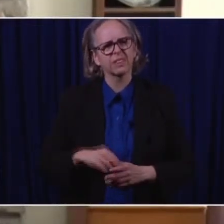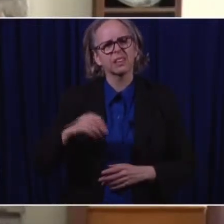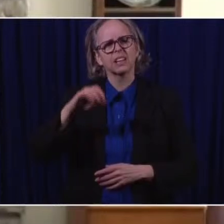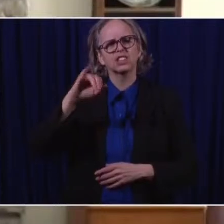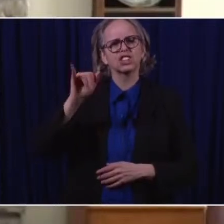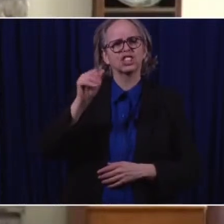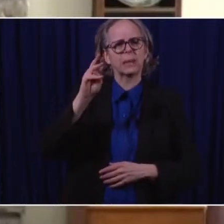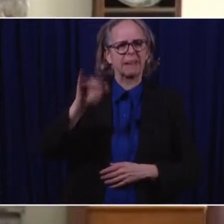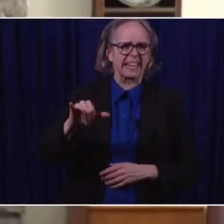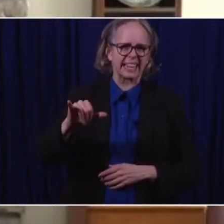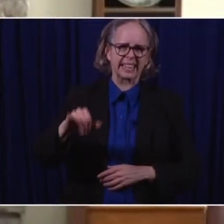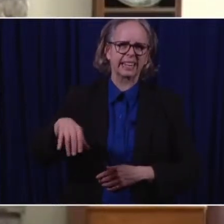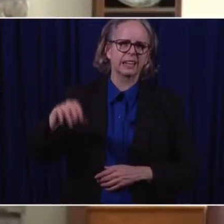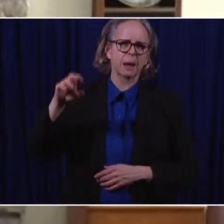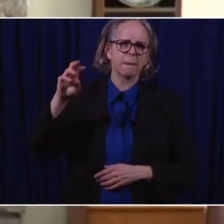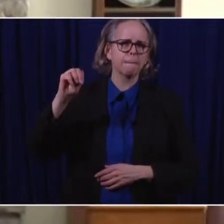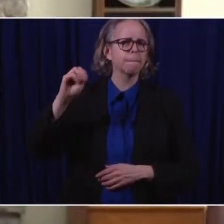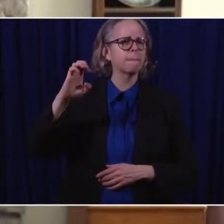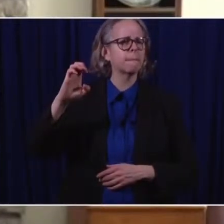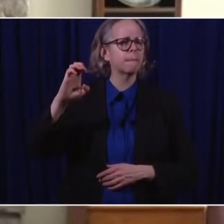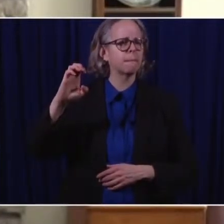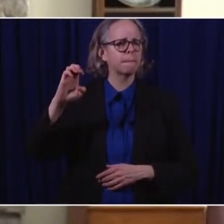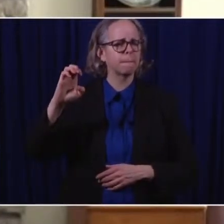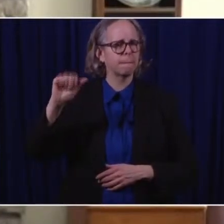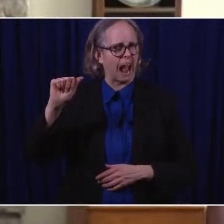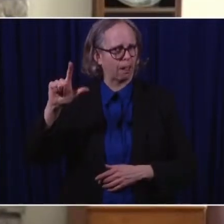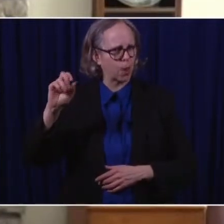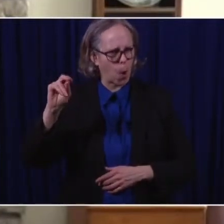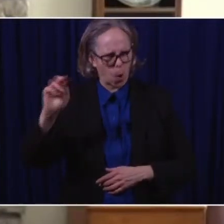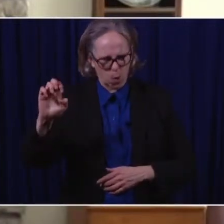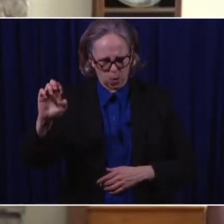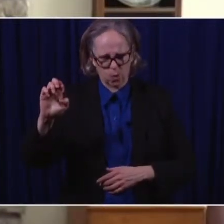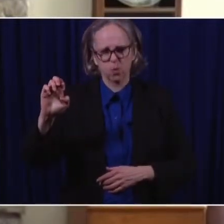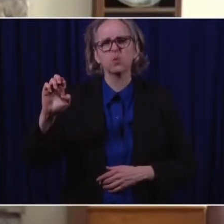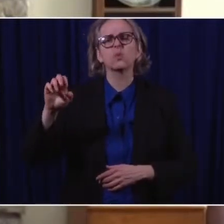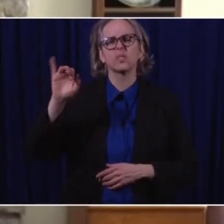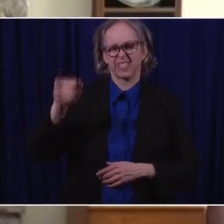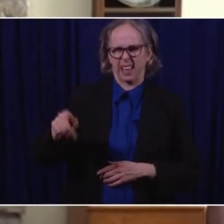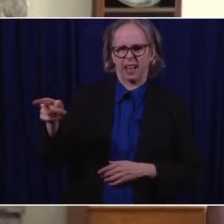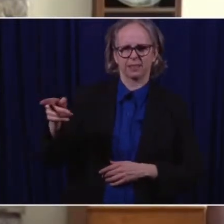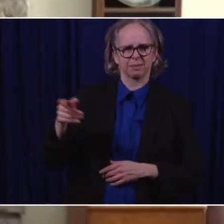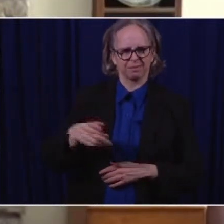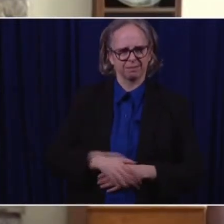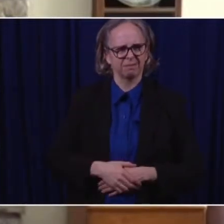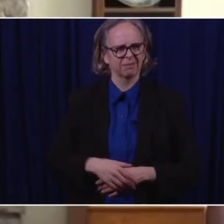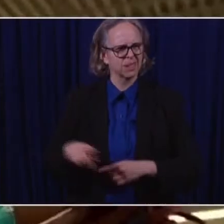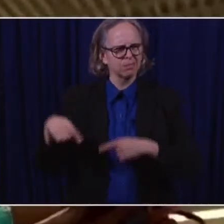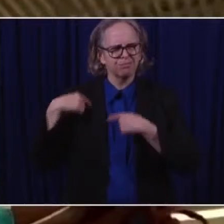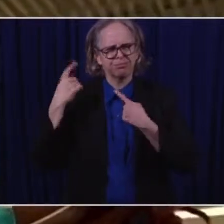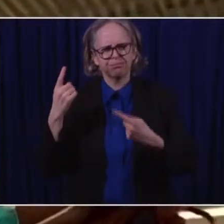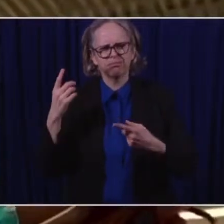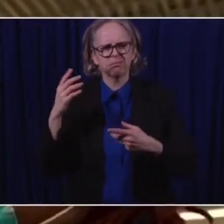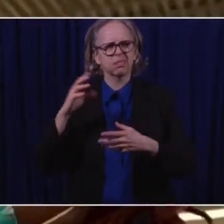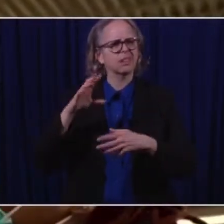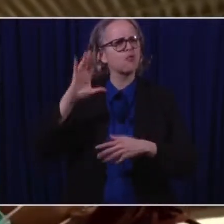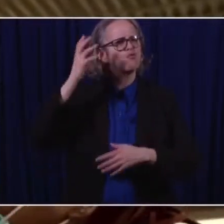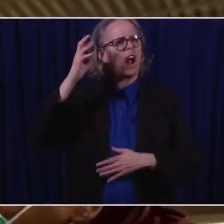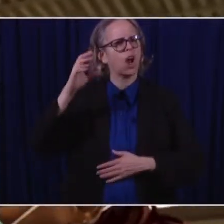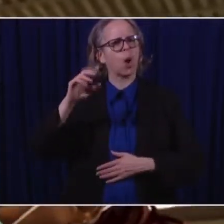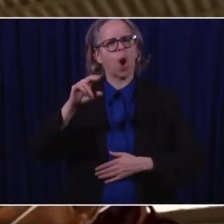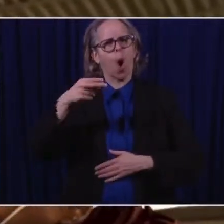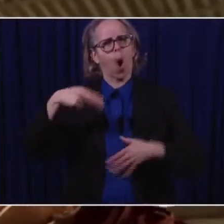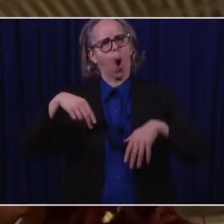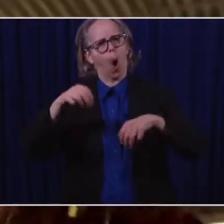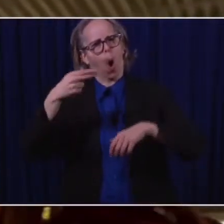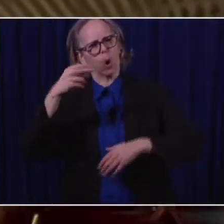Jimmy has been a longtime radio host on WMJI in Cleveland. And we thank Jimmy for rolling up his sleeves, getting